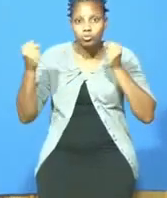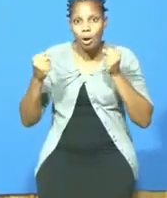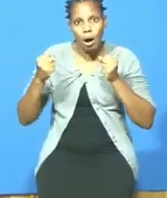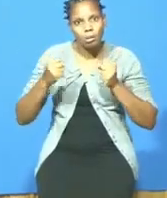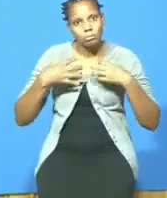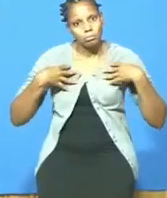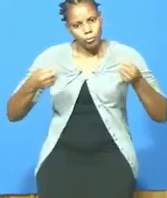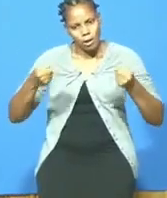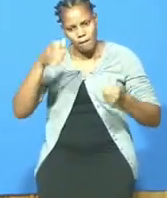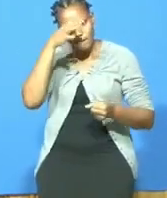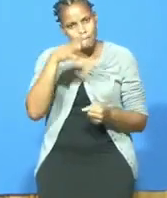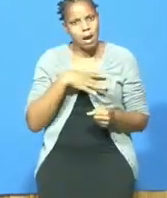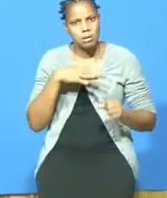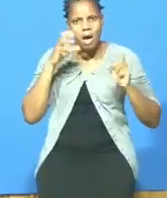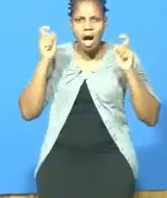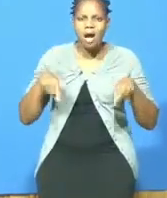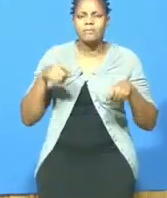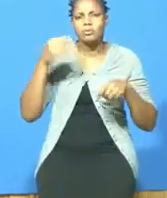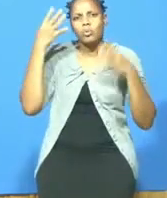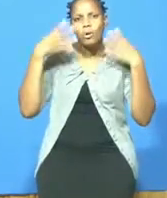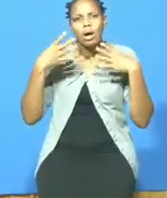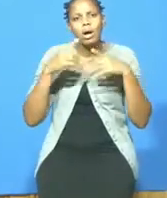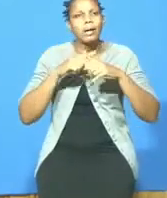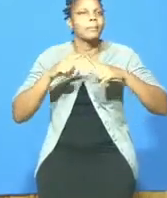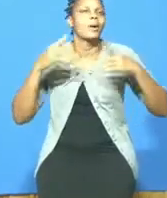cry. But